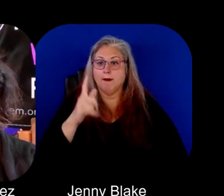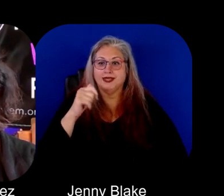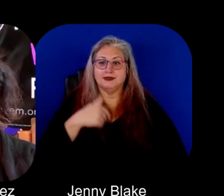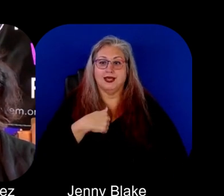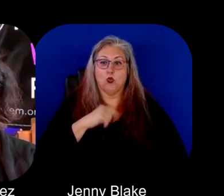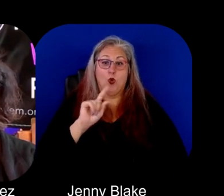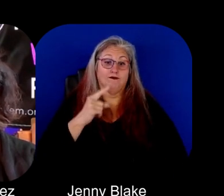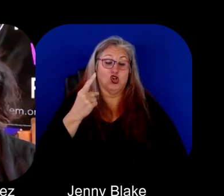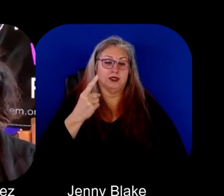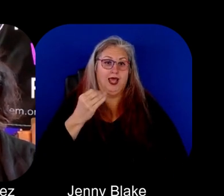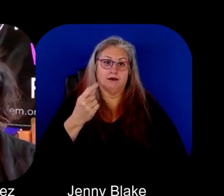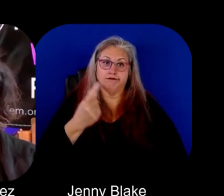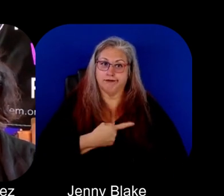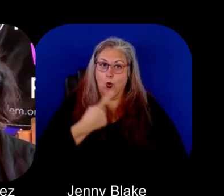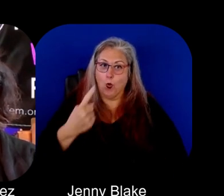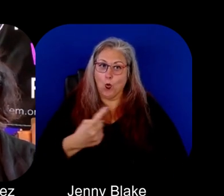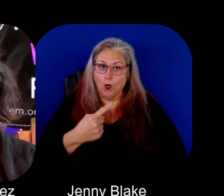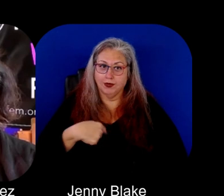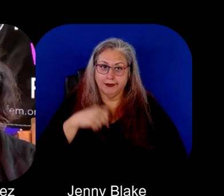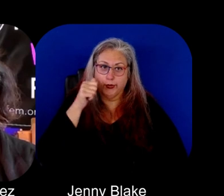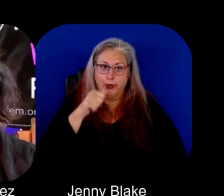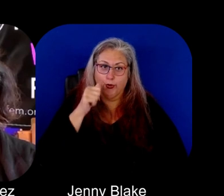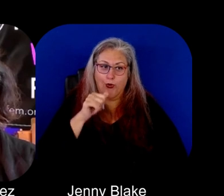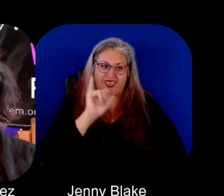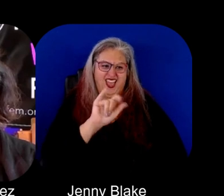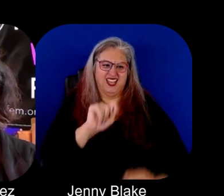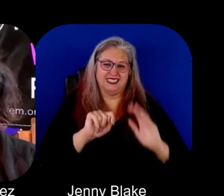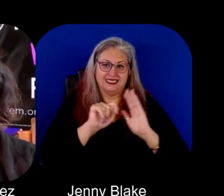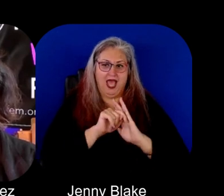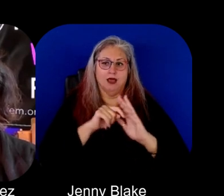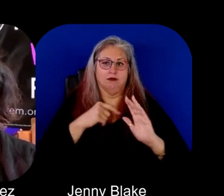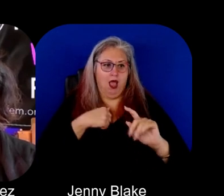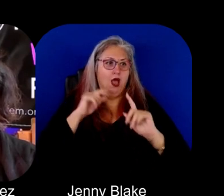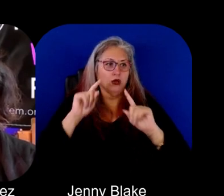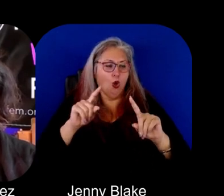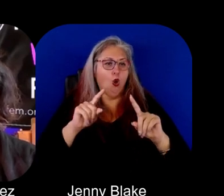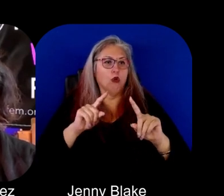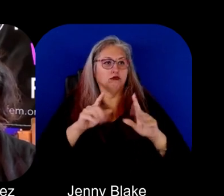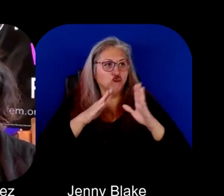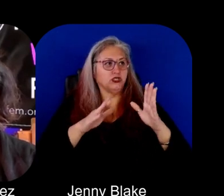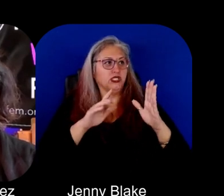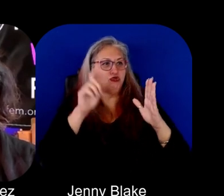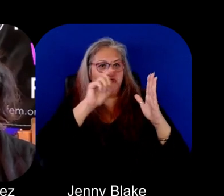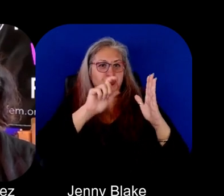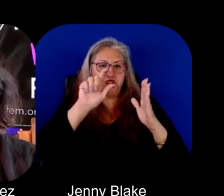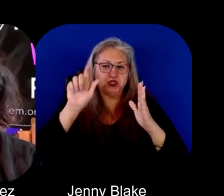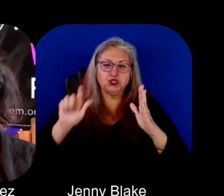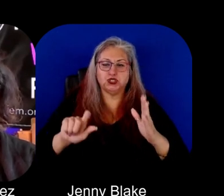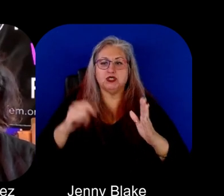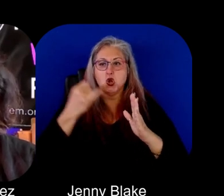was the first and only girl at that time who would do street arts.